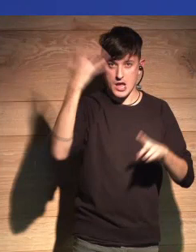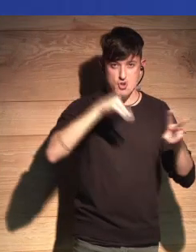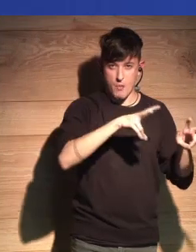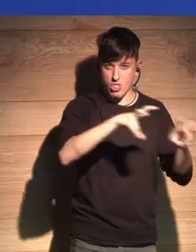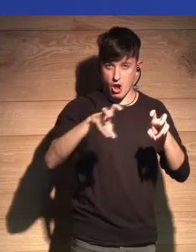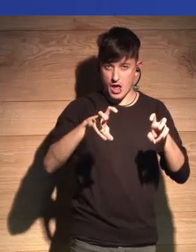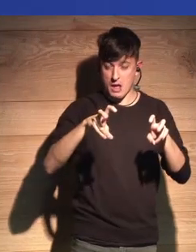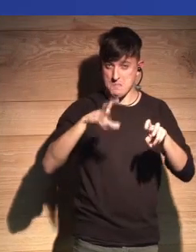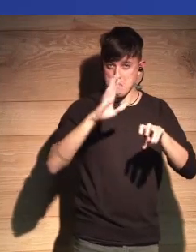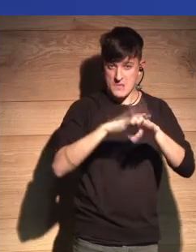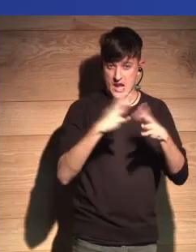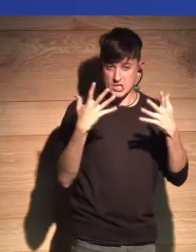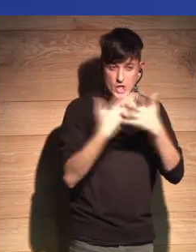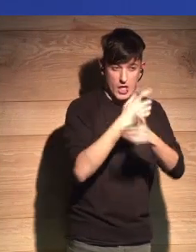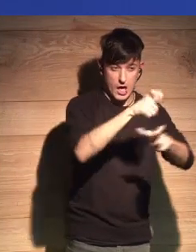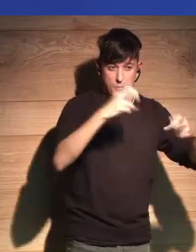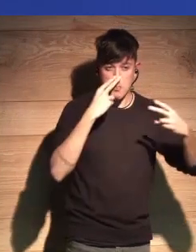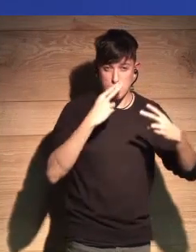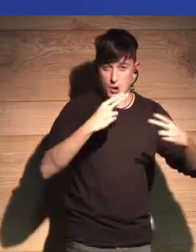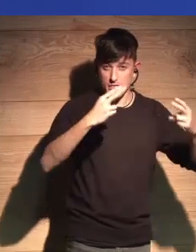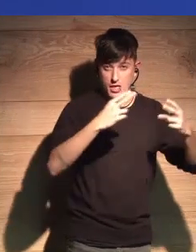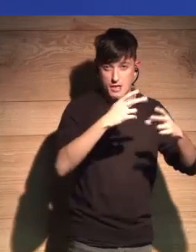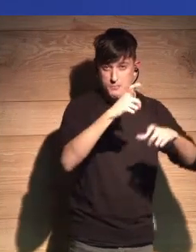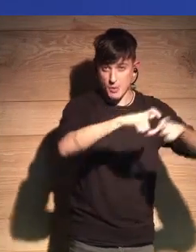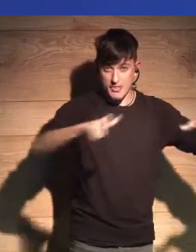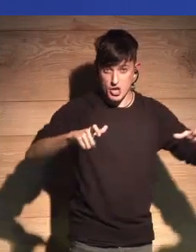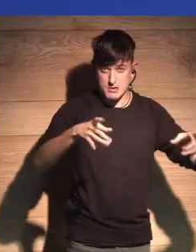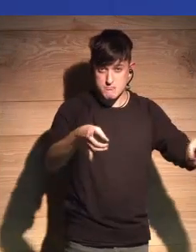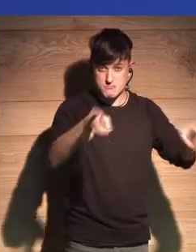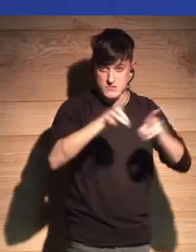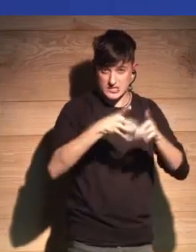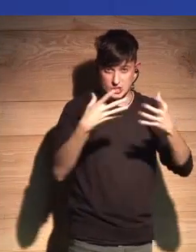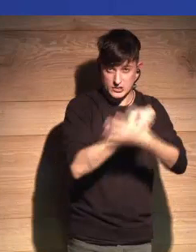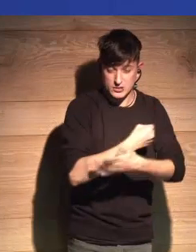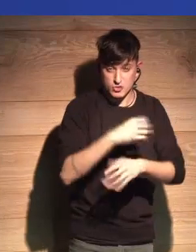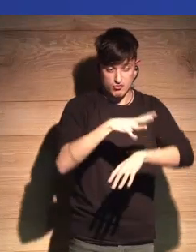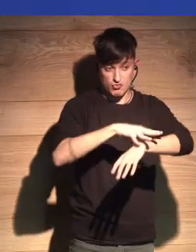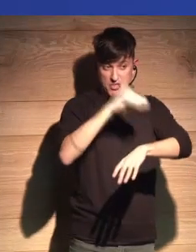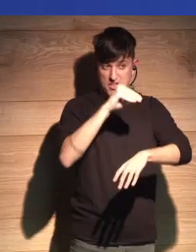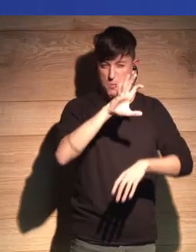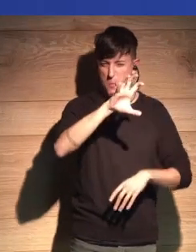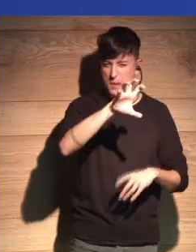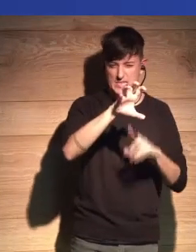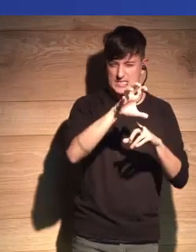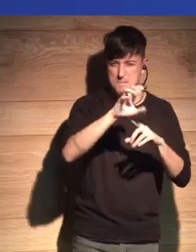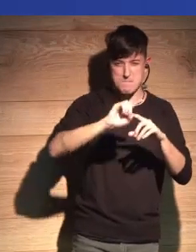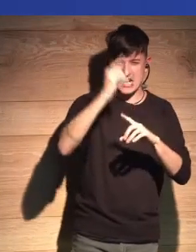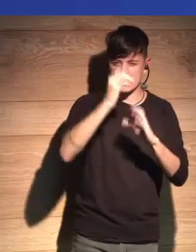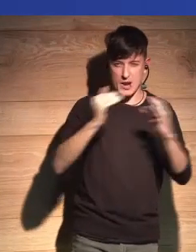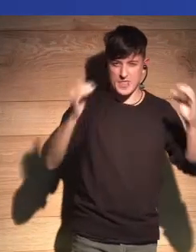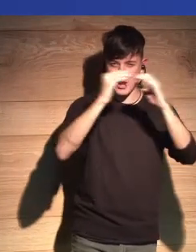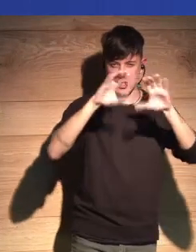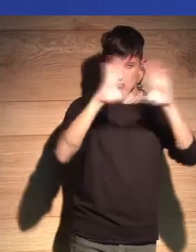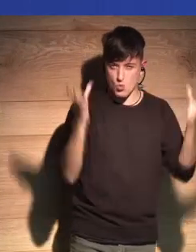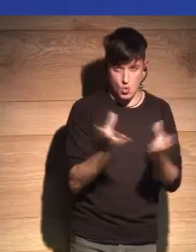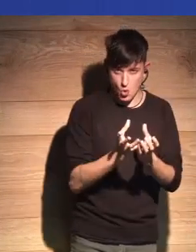innovative, and cohesive society where the potential of the whole society is taken advantage of. Sweden